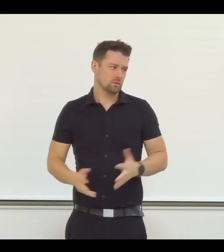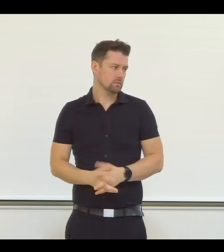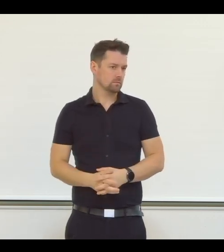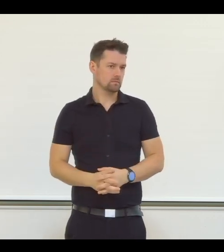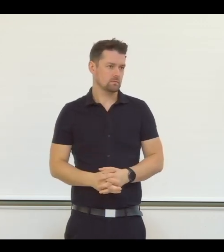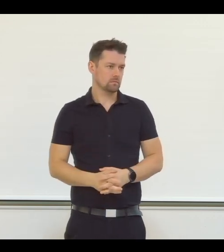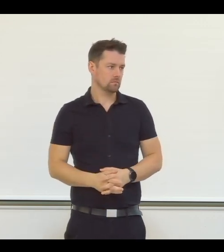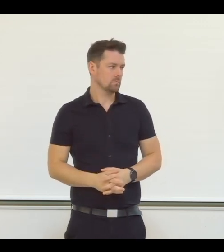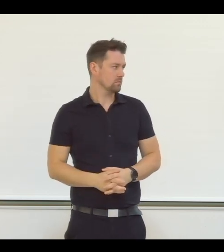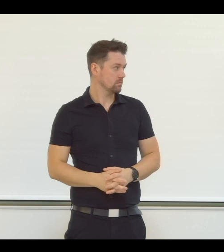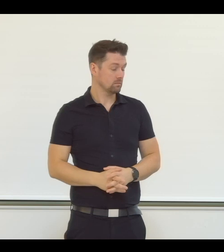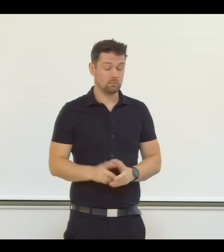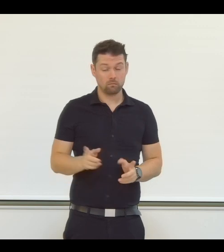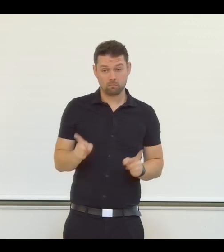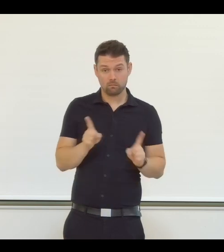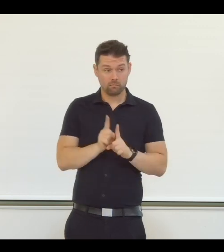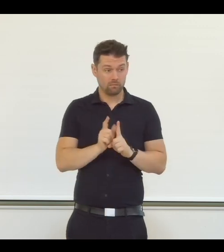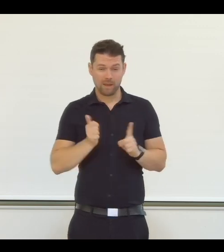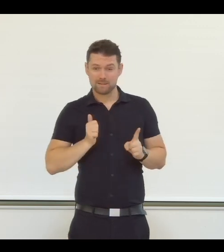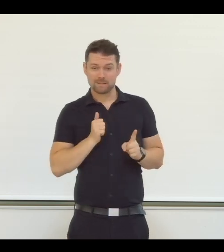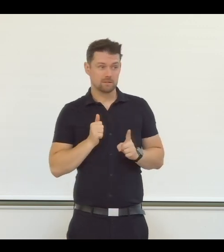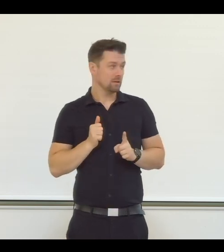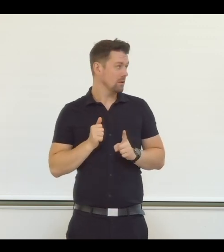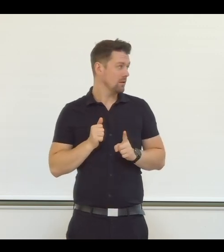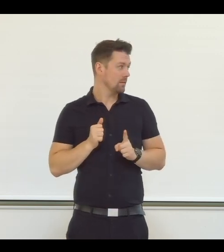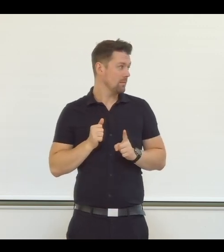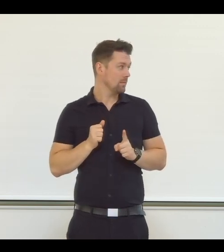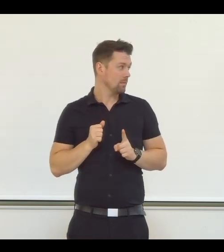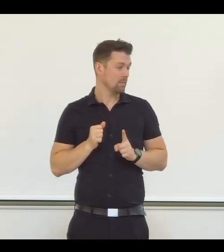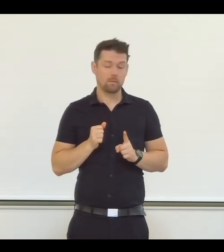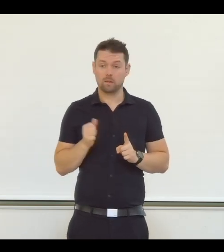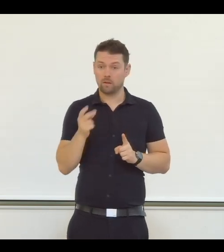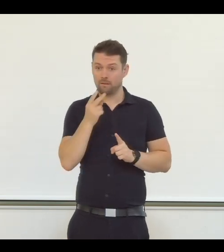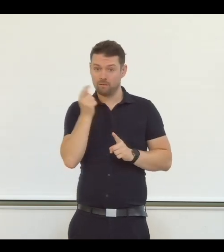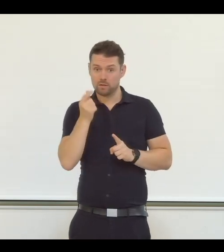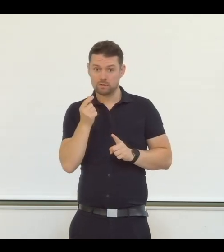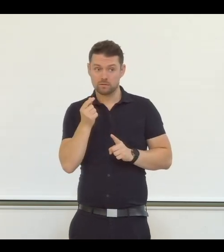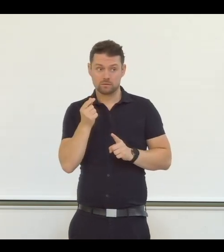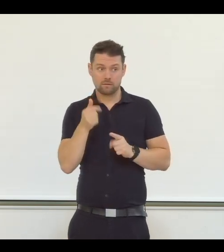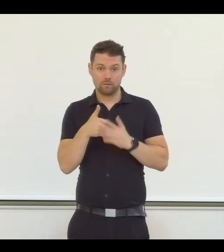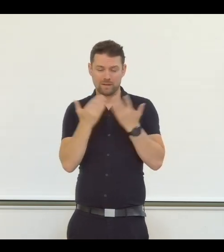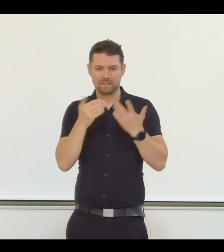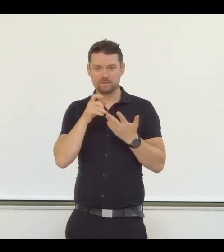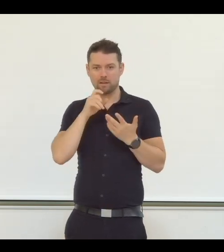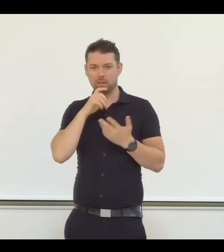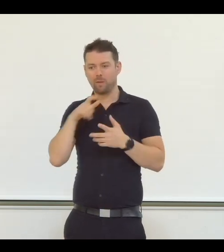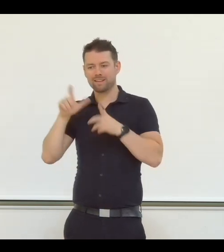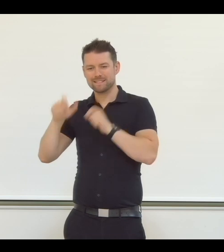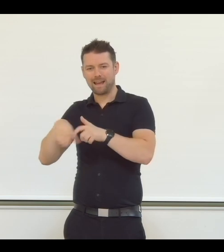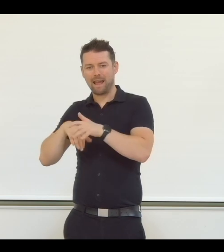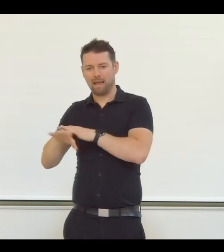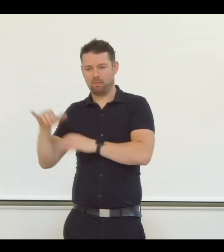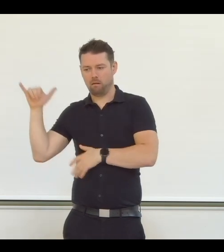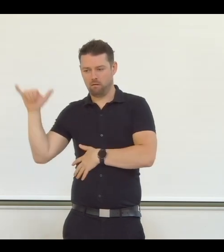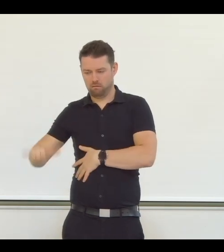I would also assume that, let's say, during the first days, they will probably remain in their lander, and only when they're absolutely sure that